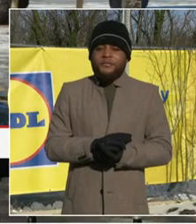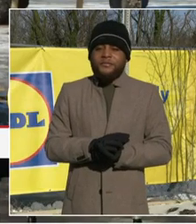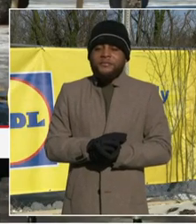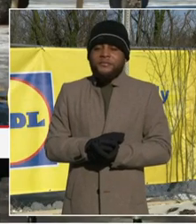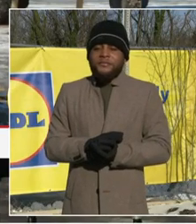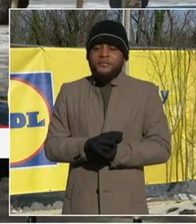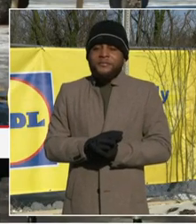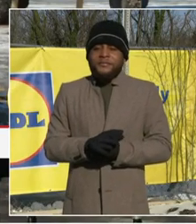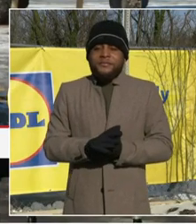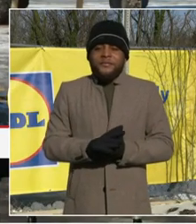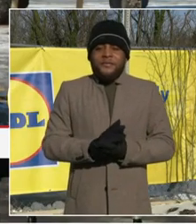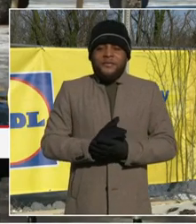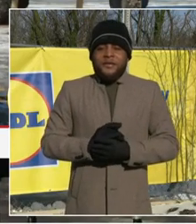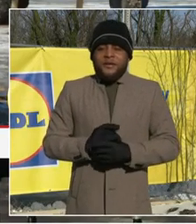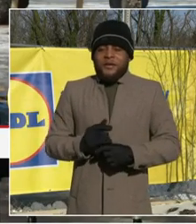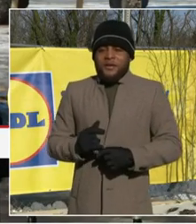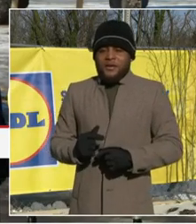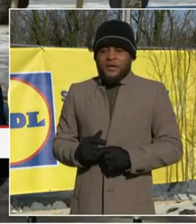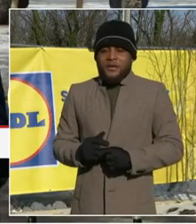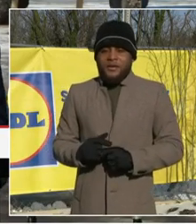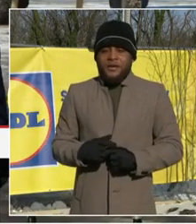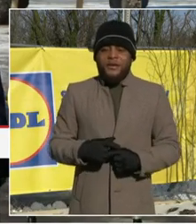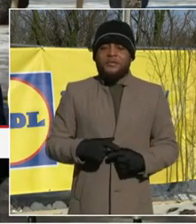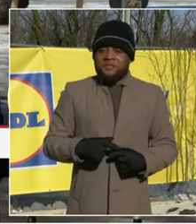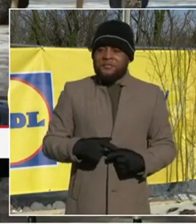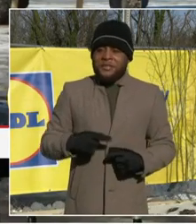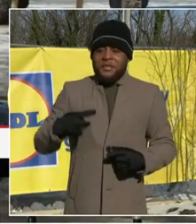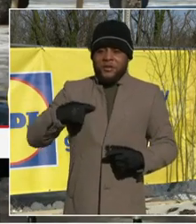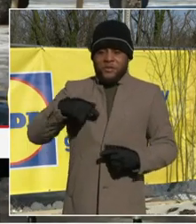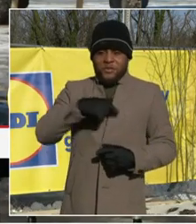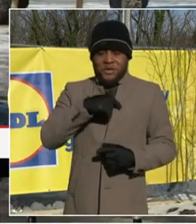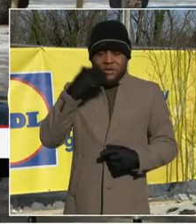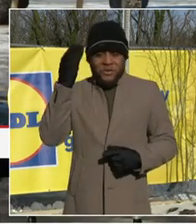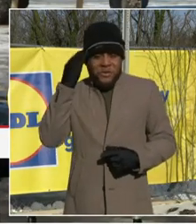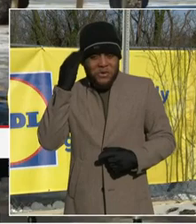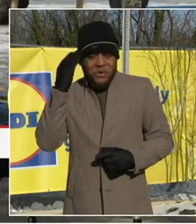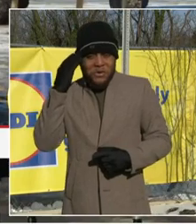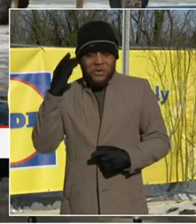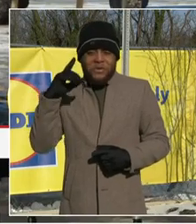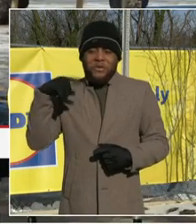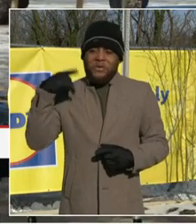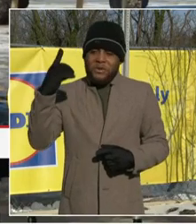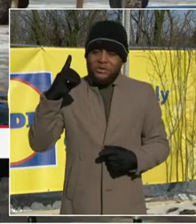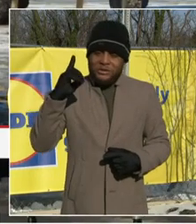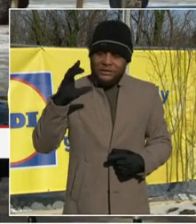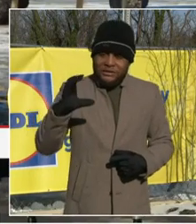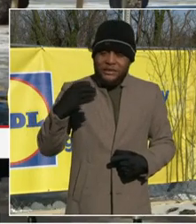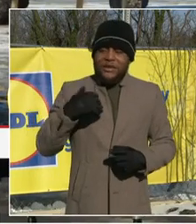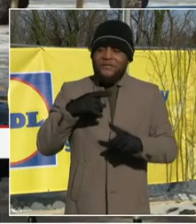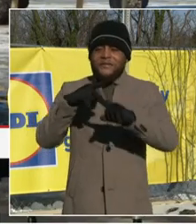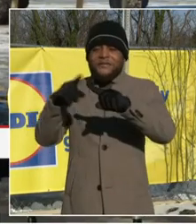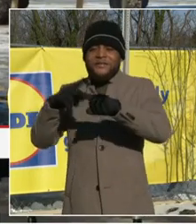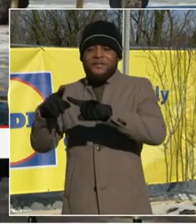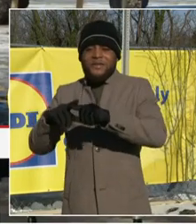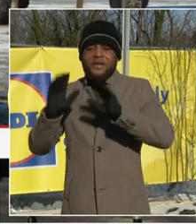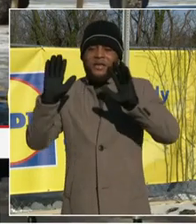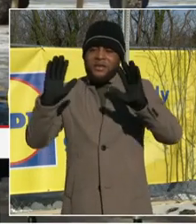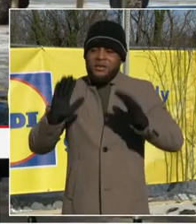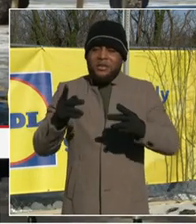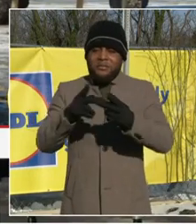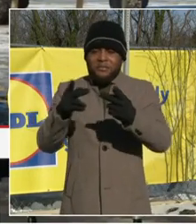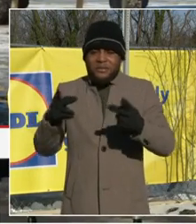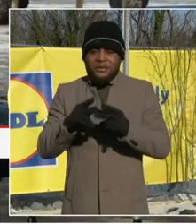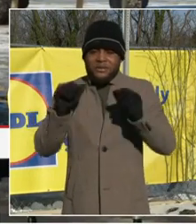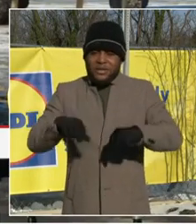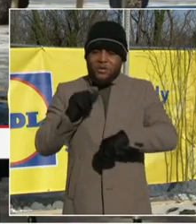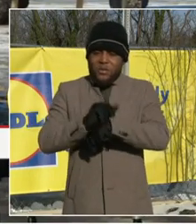We know that in every corner of Washington, D.C., there are fantastic places to do business. And I know right